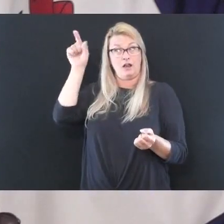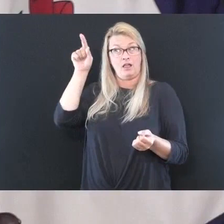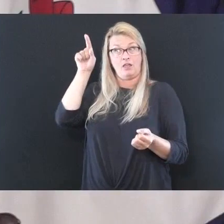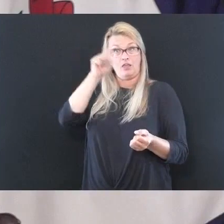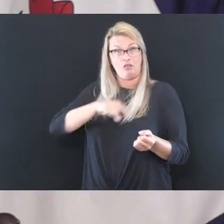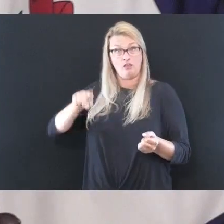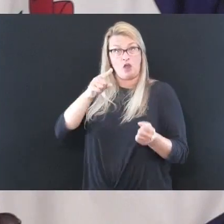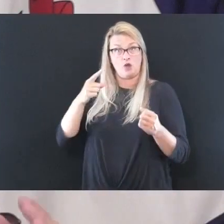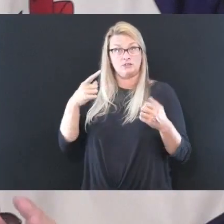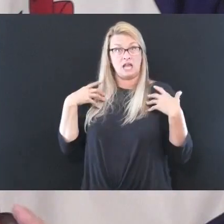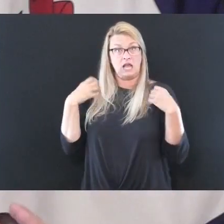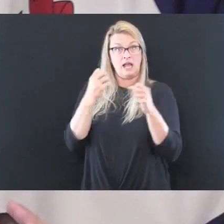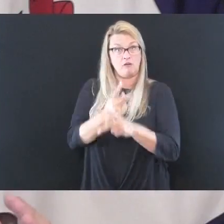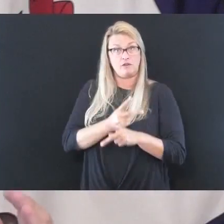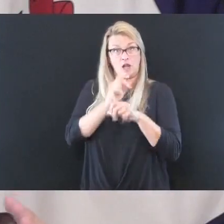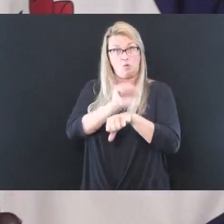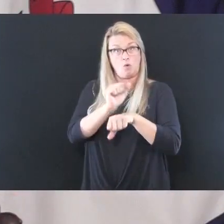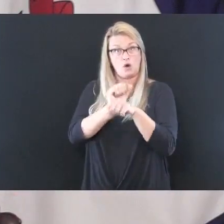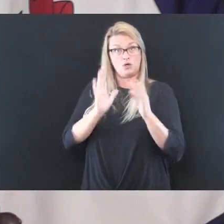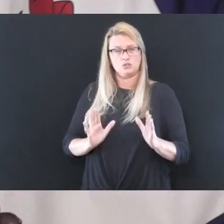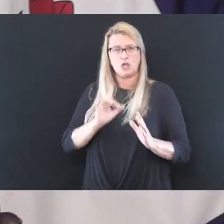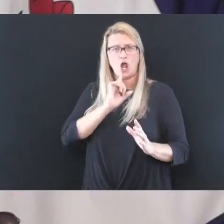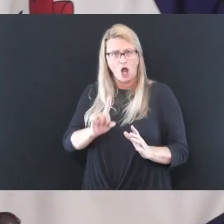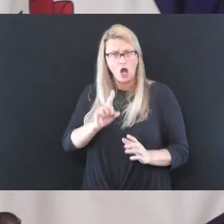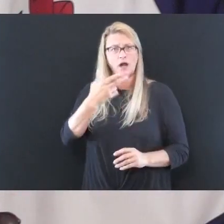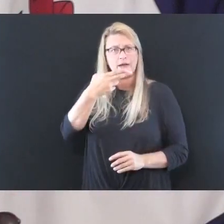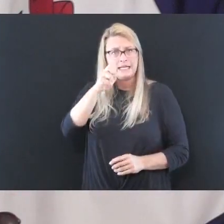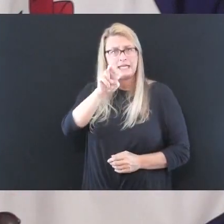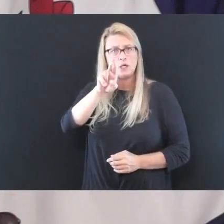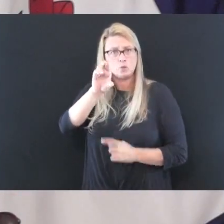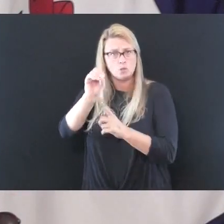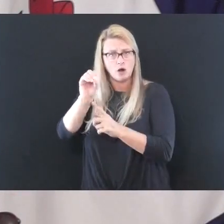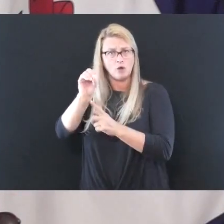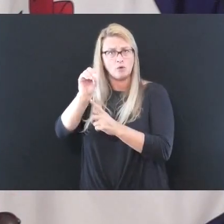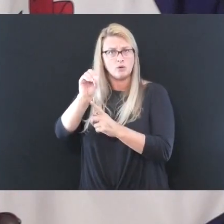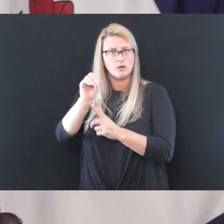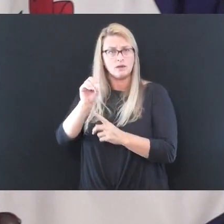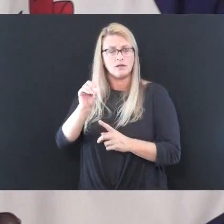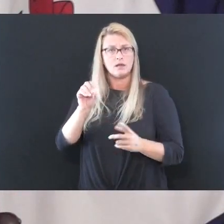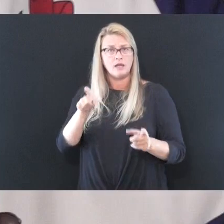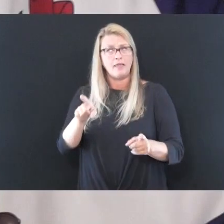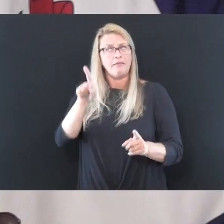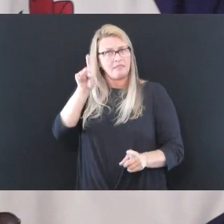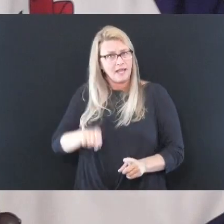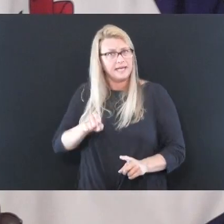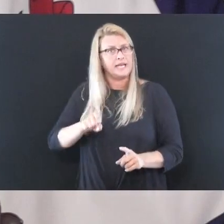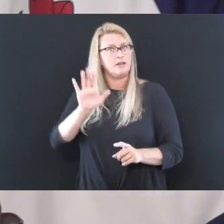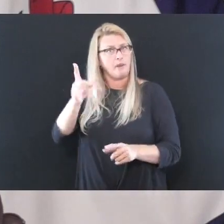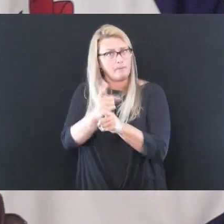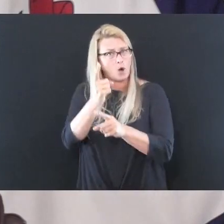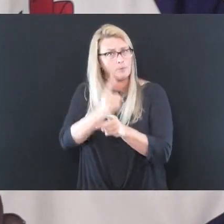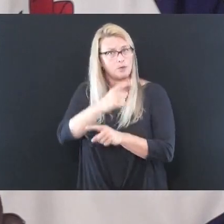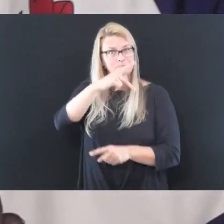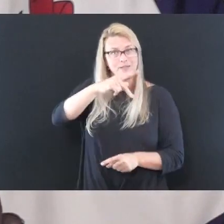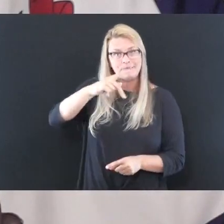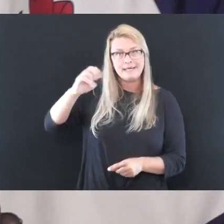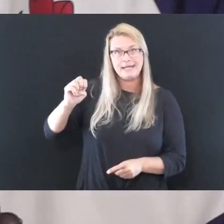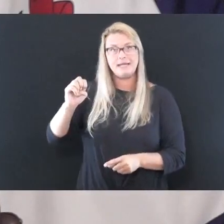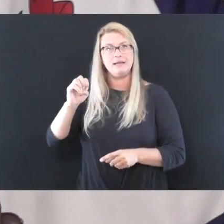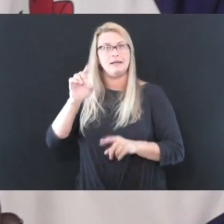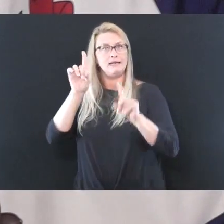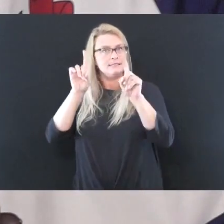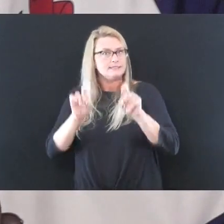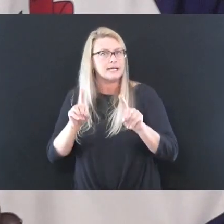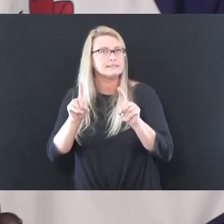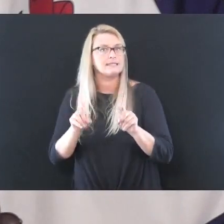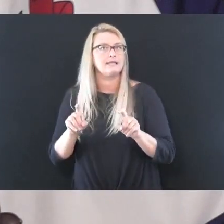heroes. From my standpoint, it is ridiculous to think that they're doing stuff without the proper PPE or testing. And